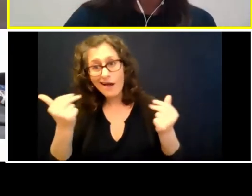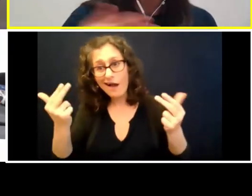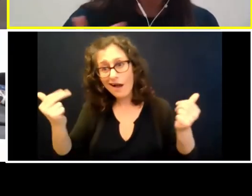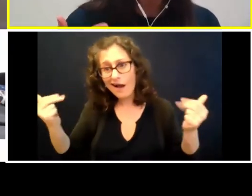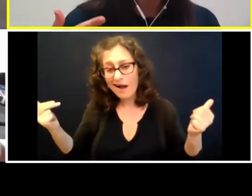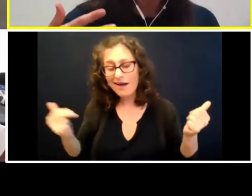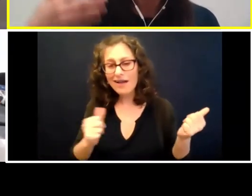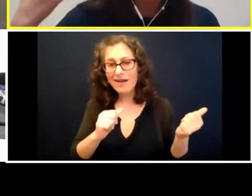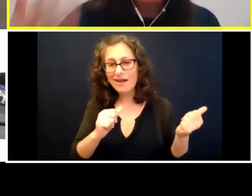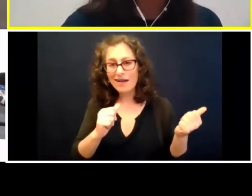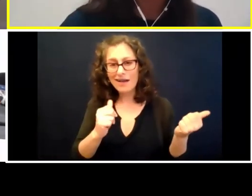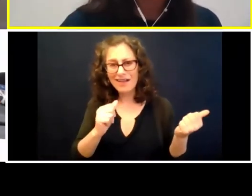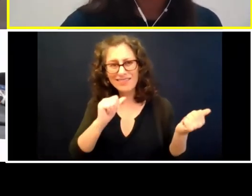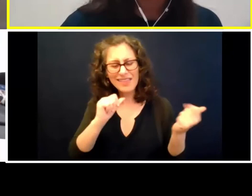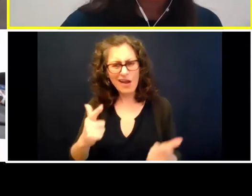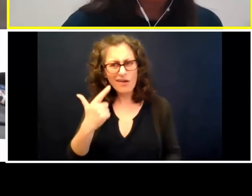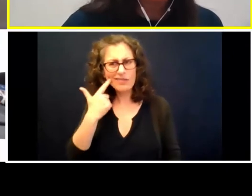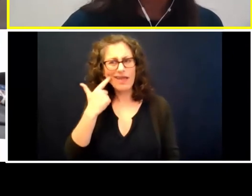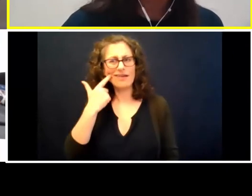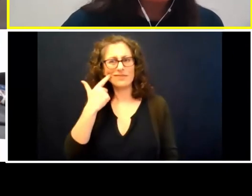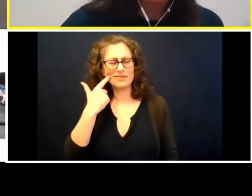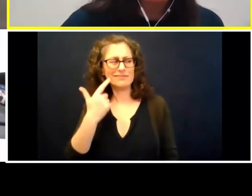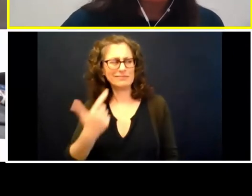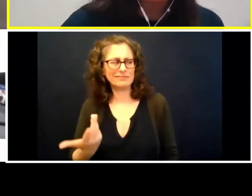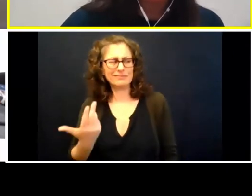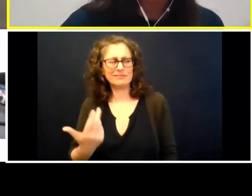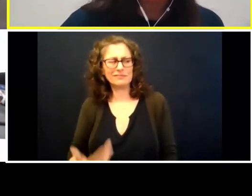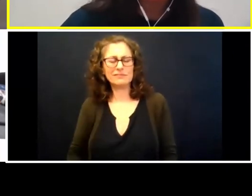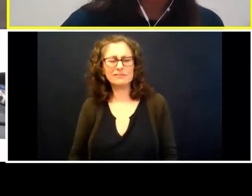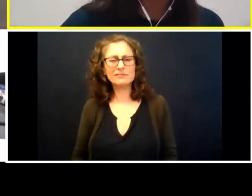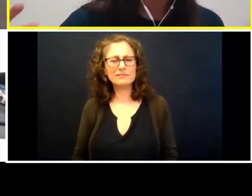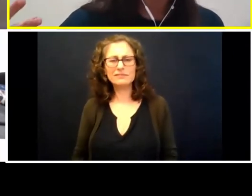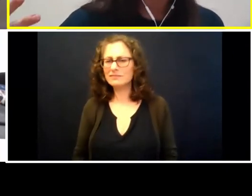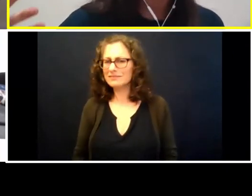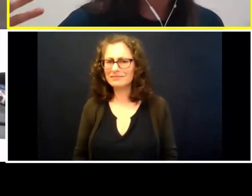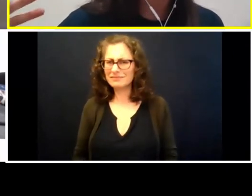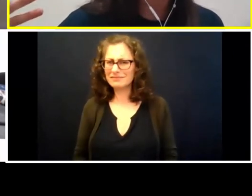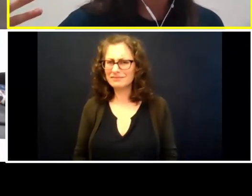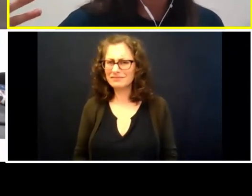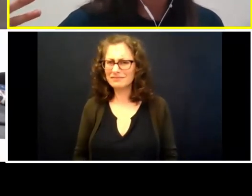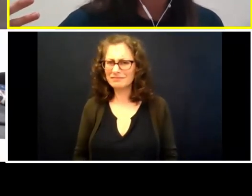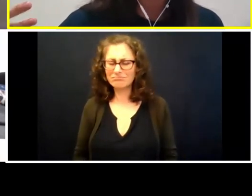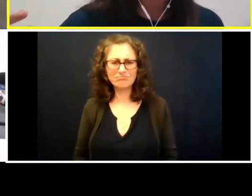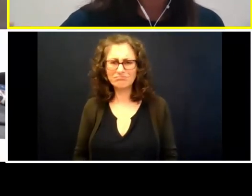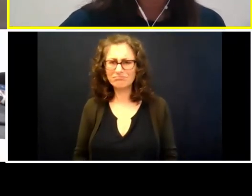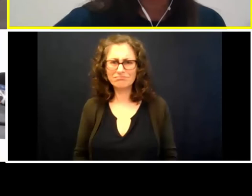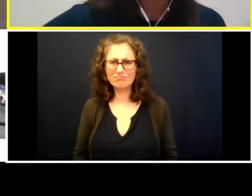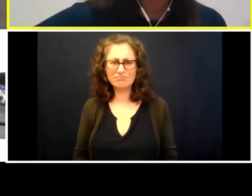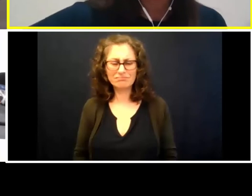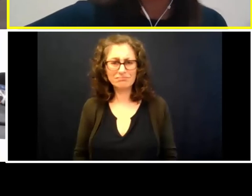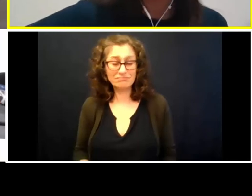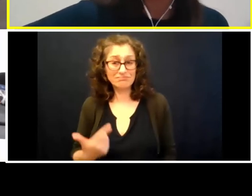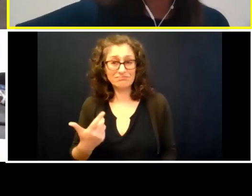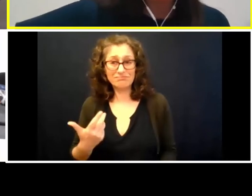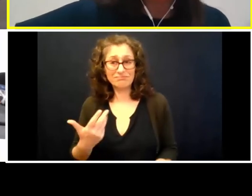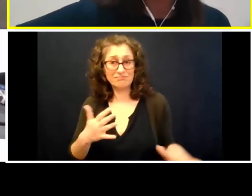and they all laughed. And I just left